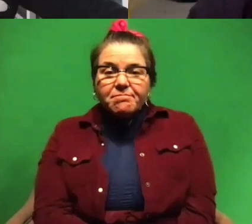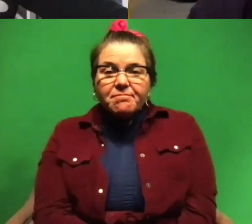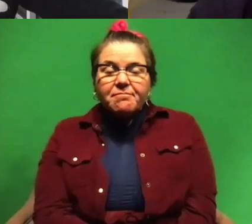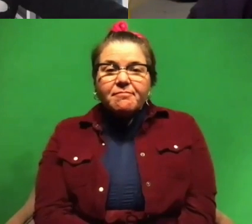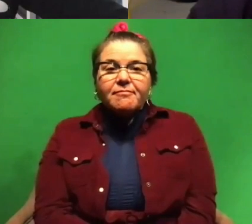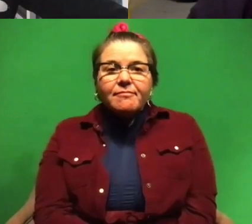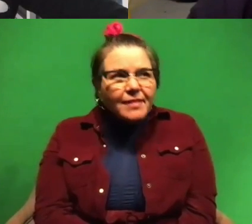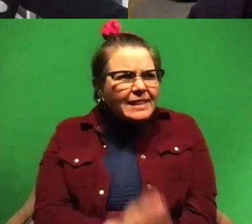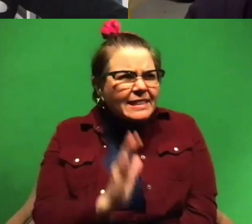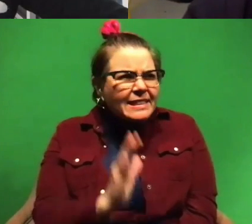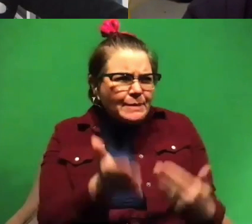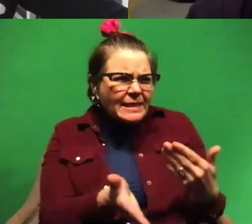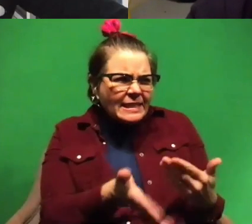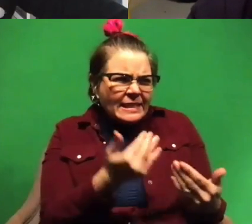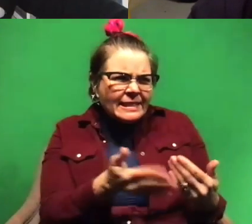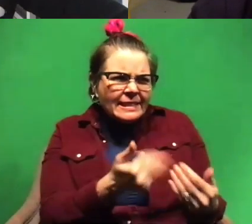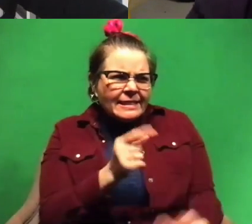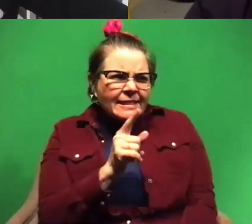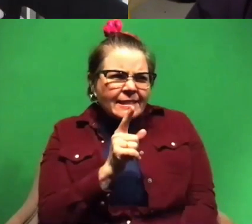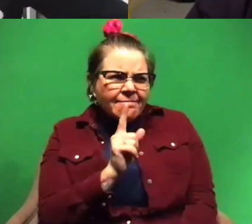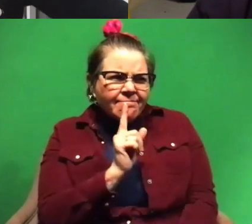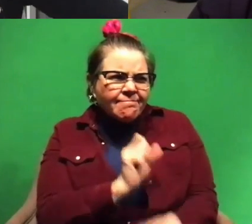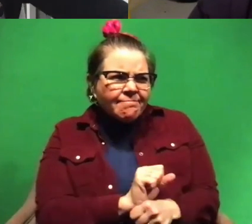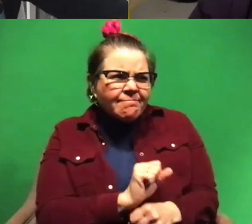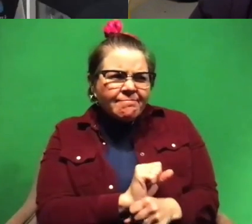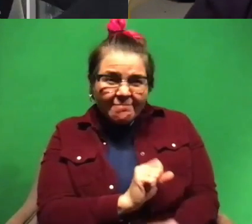That seems so much easier than it should be.